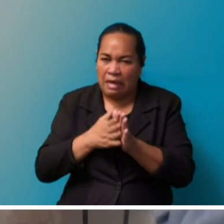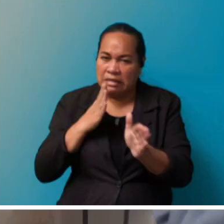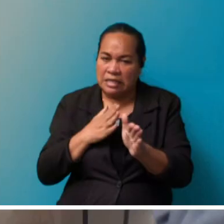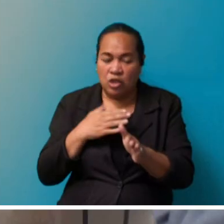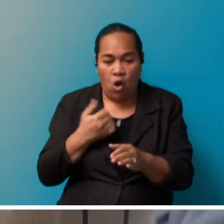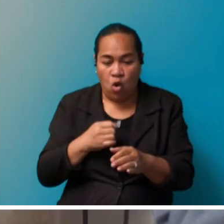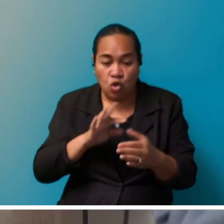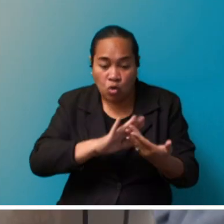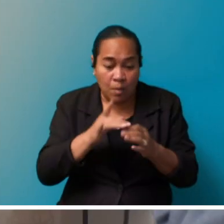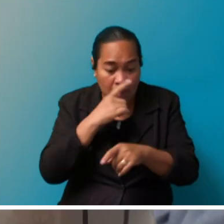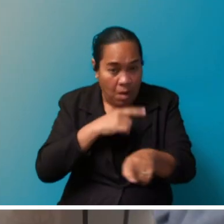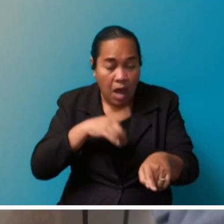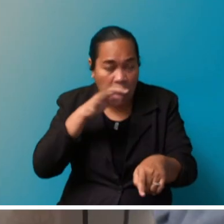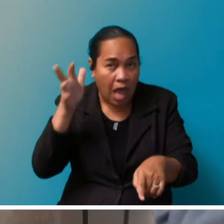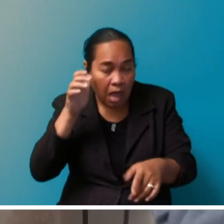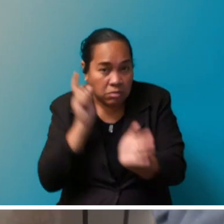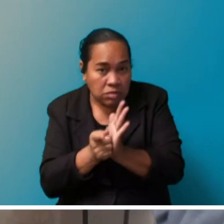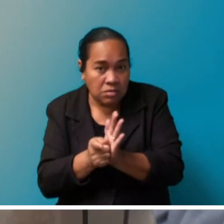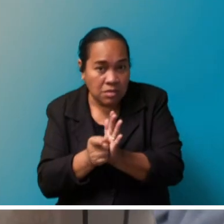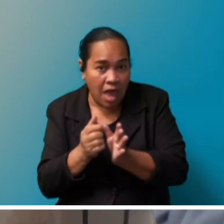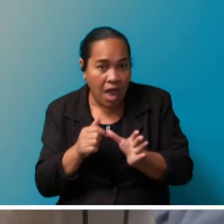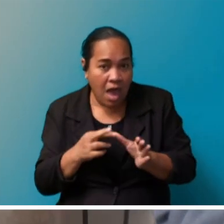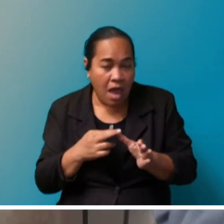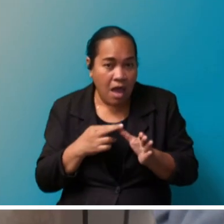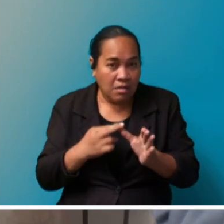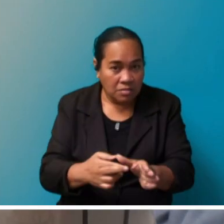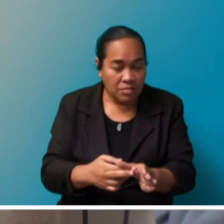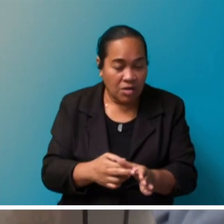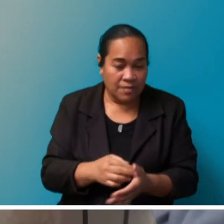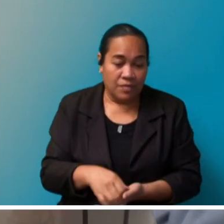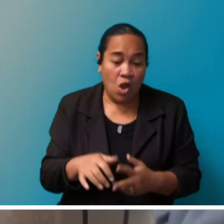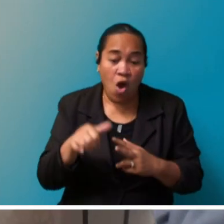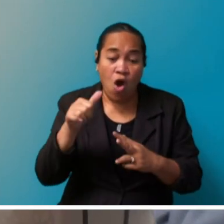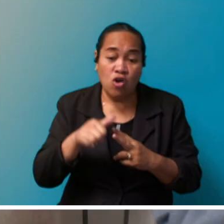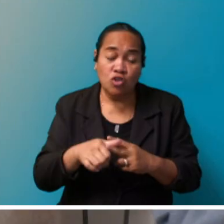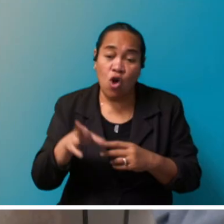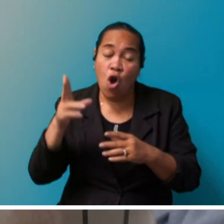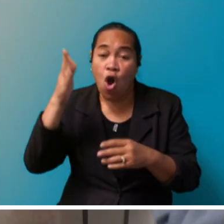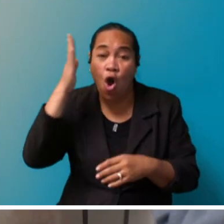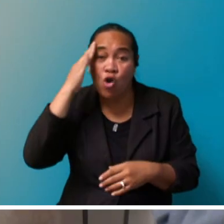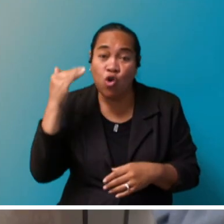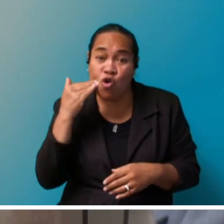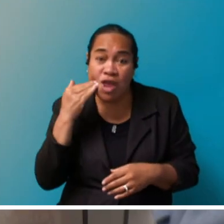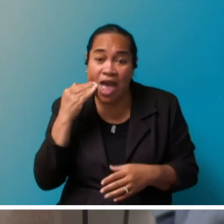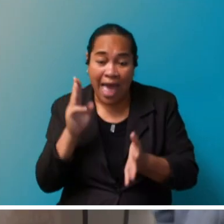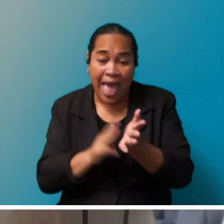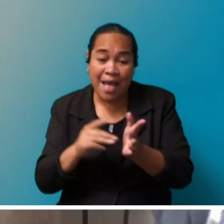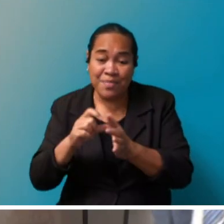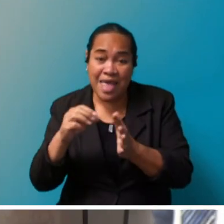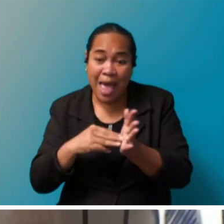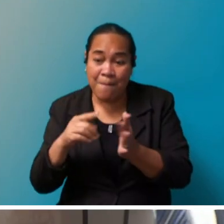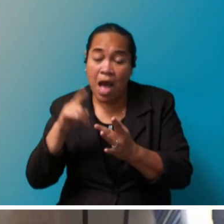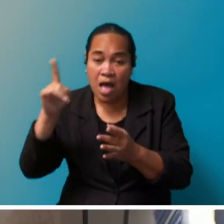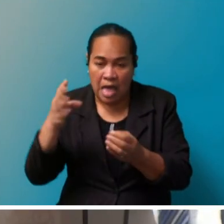level. Importantly, we also acknowledge the strong support of NDMI Korea. They have contributed flood early warning instruments